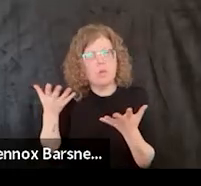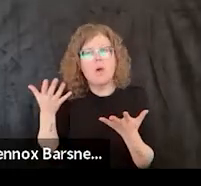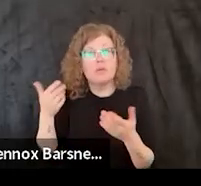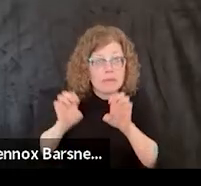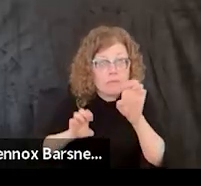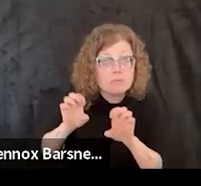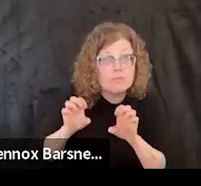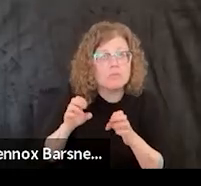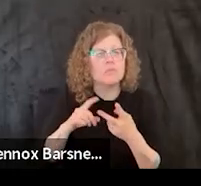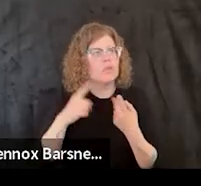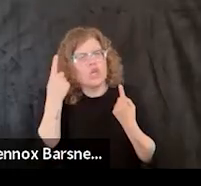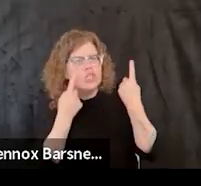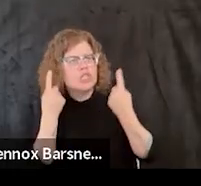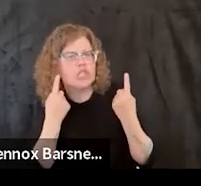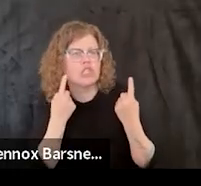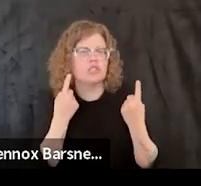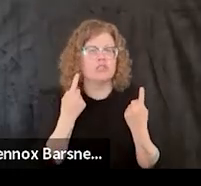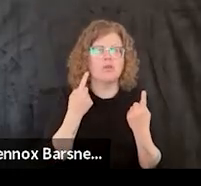discourse, a milieu, if relevant?